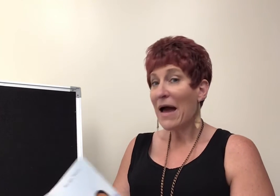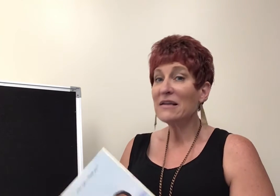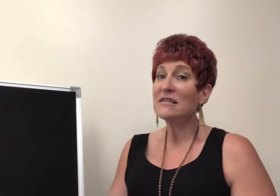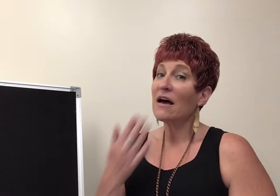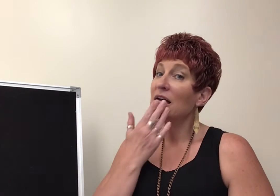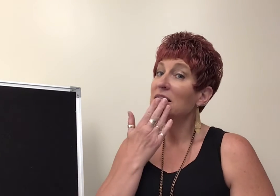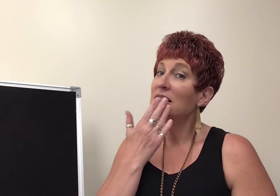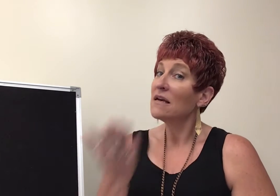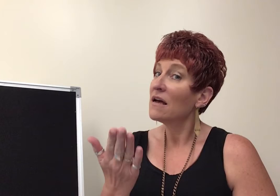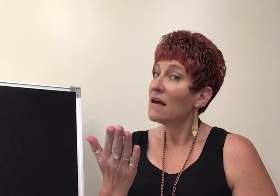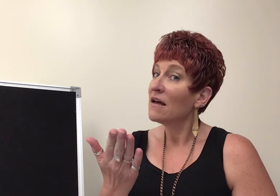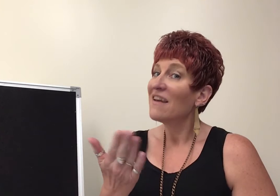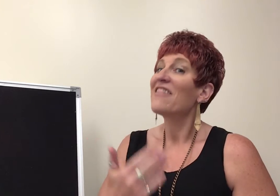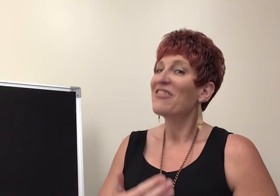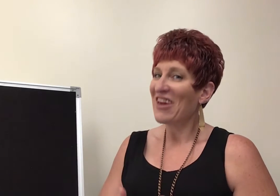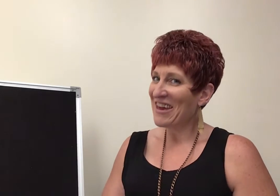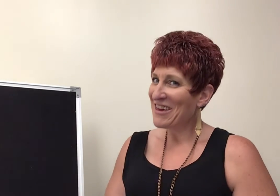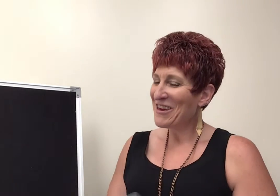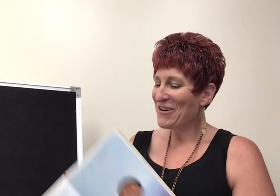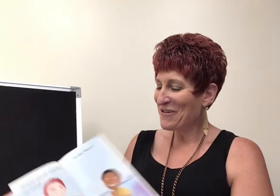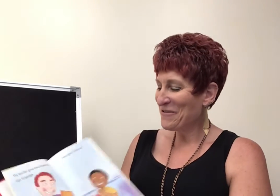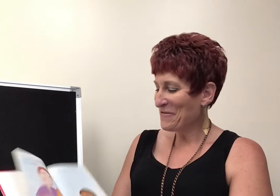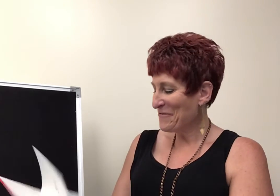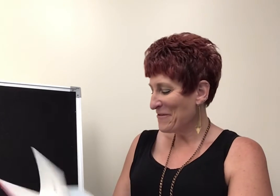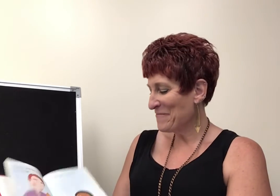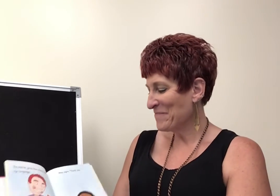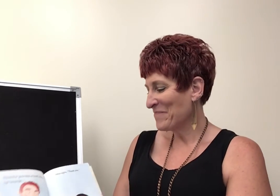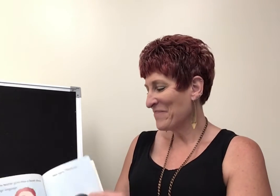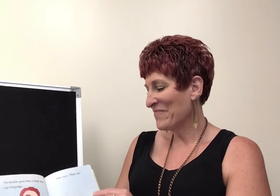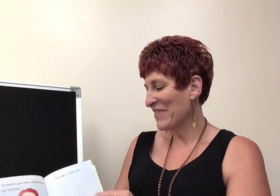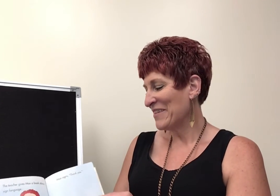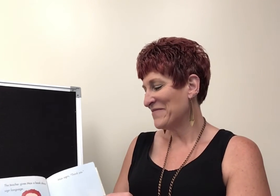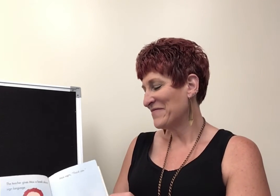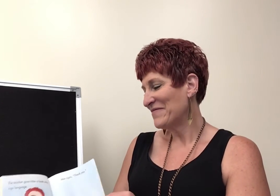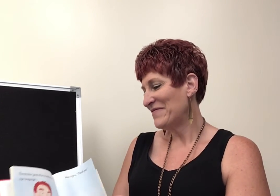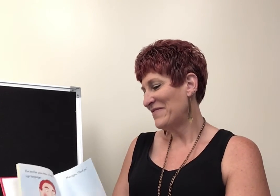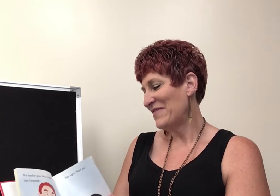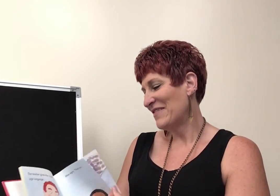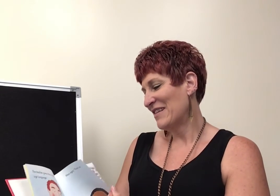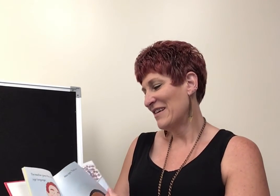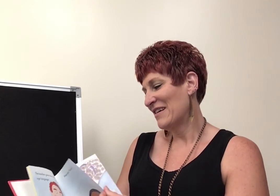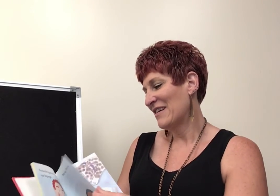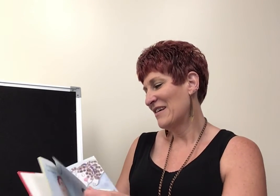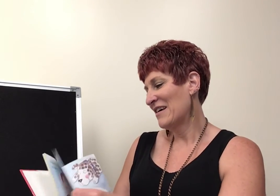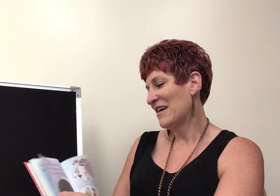and Max signs thank you.